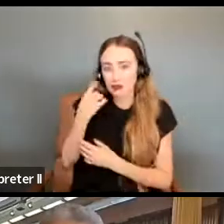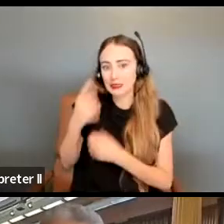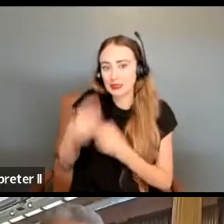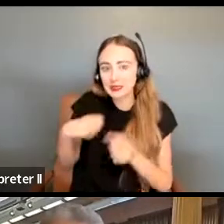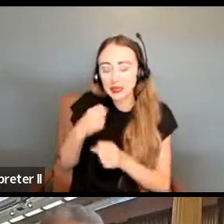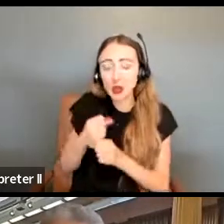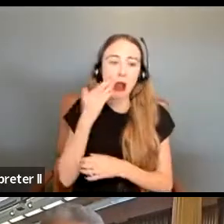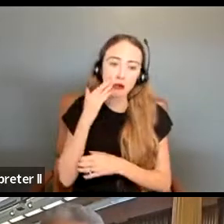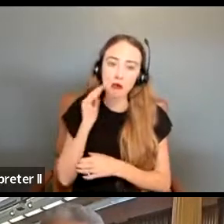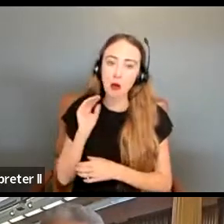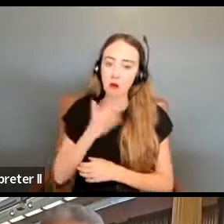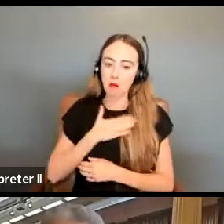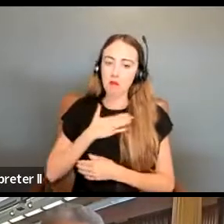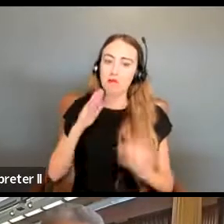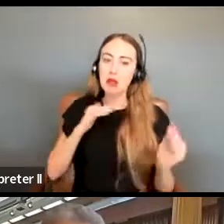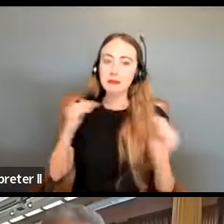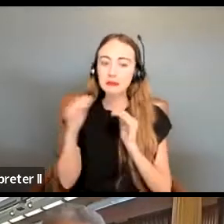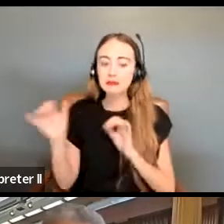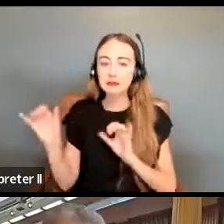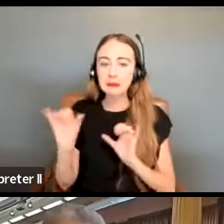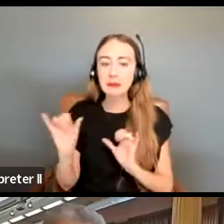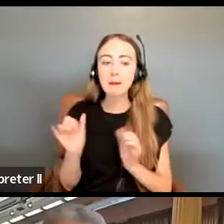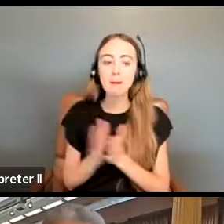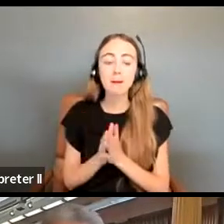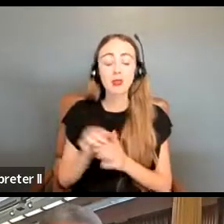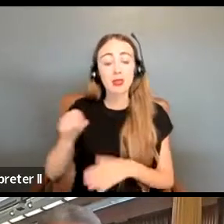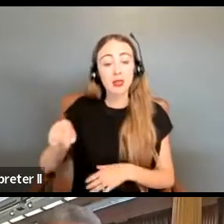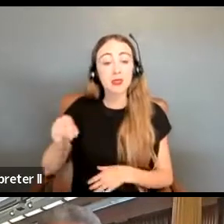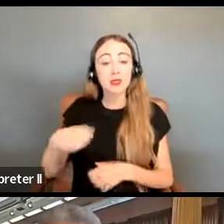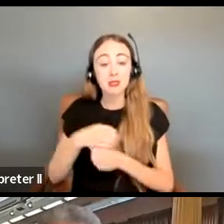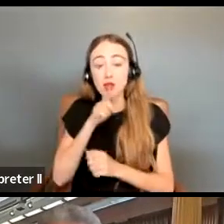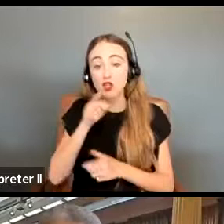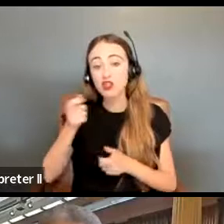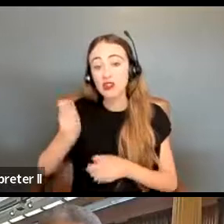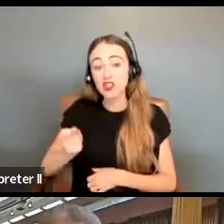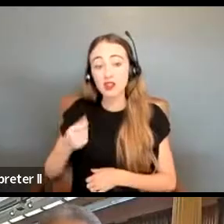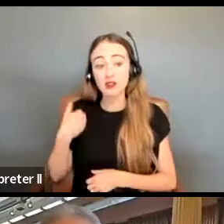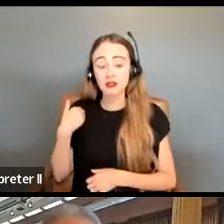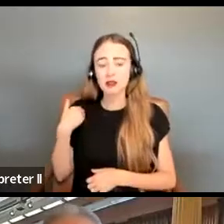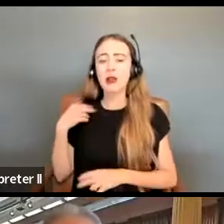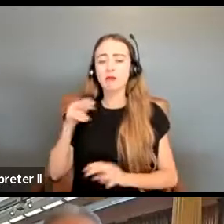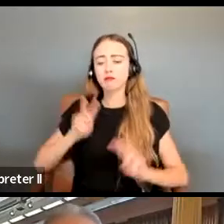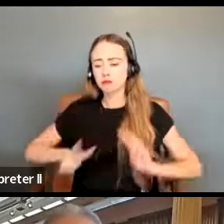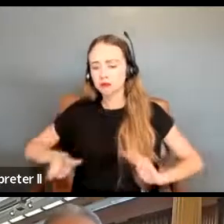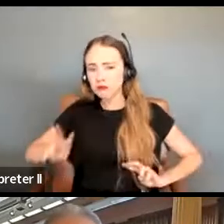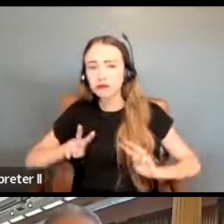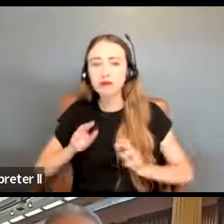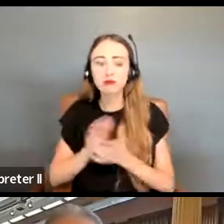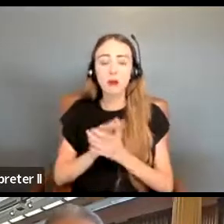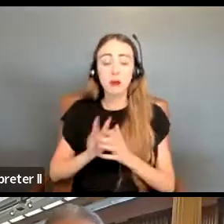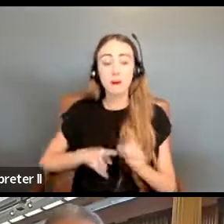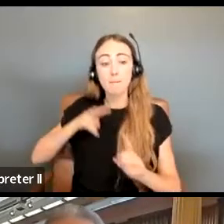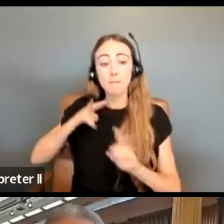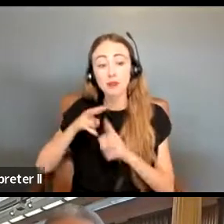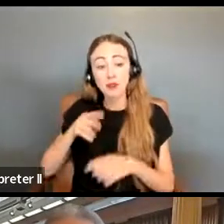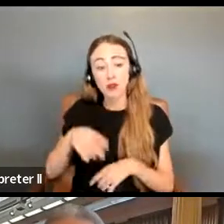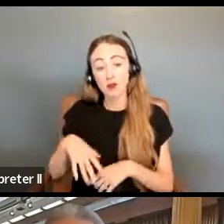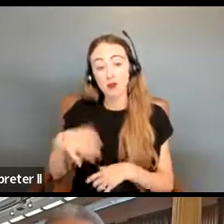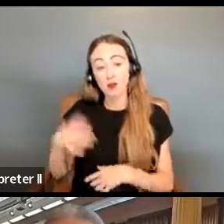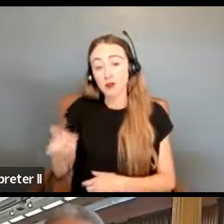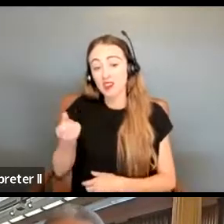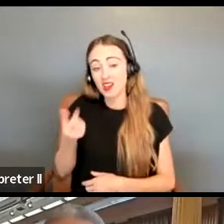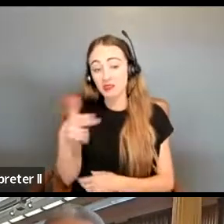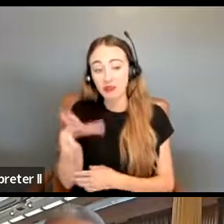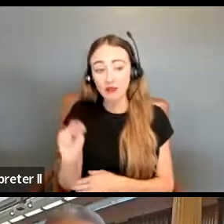of our colleagues are. And this amendment ensures that judges retain discretion in penalizing the possession of firearms and that the